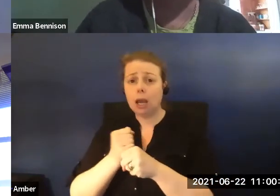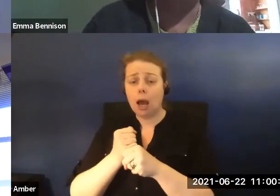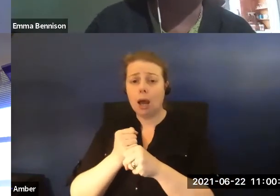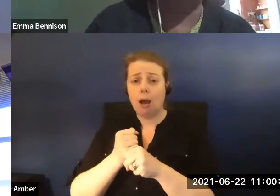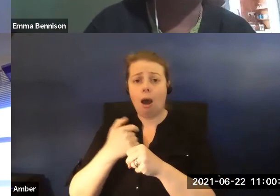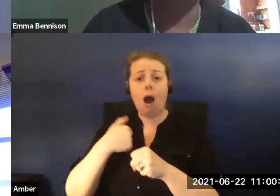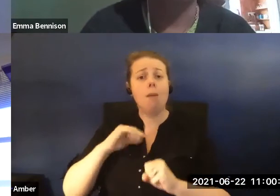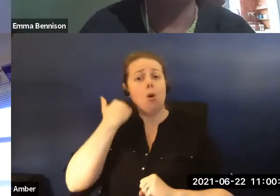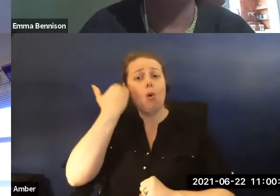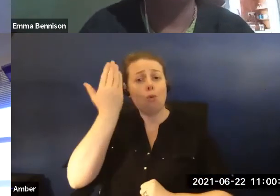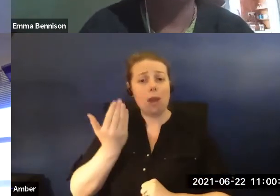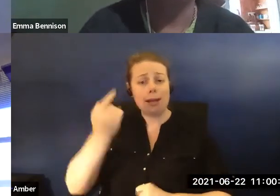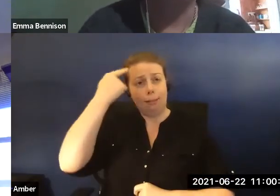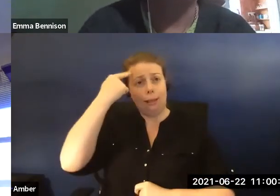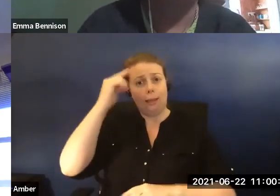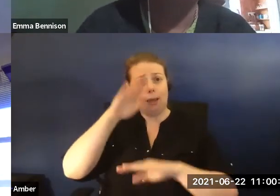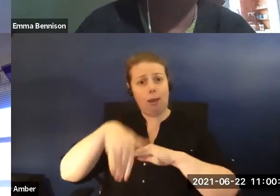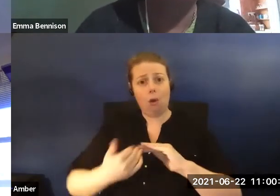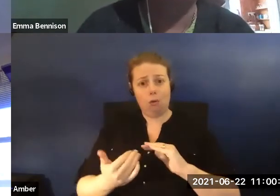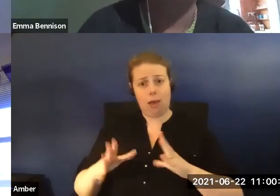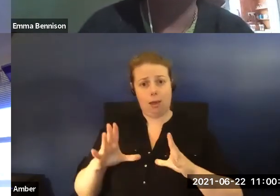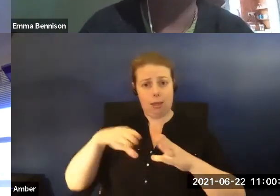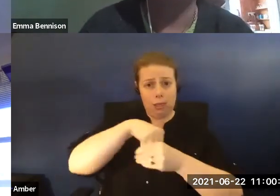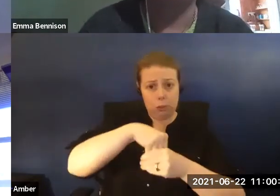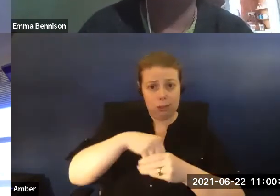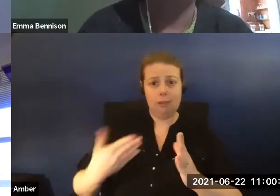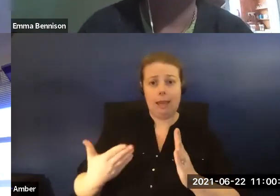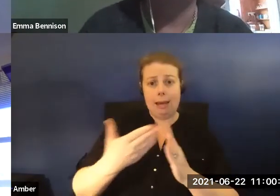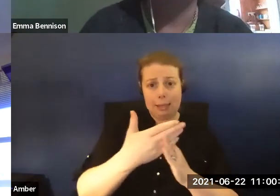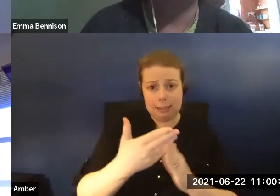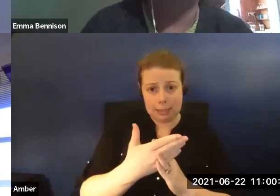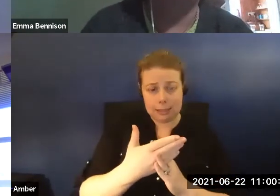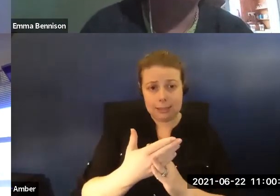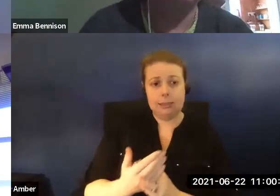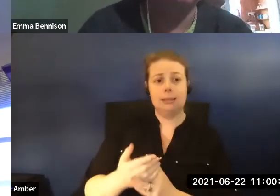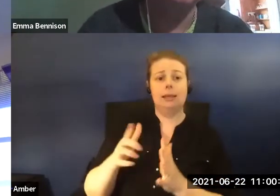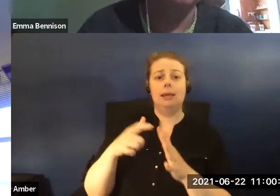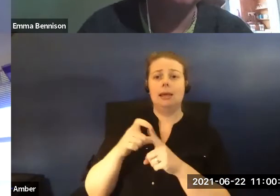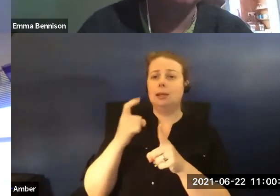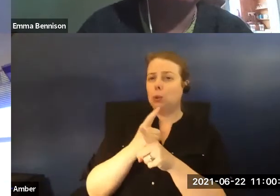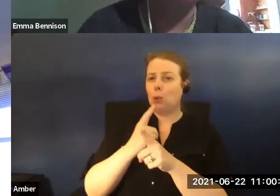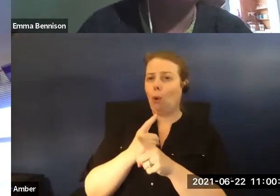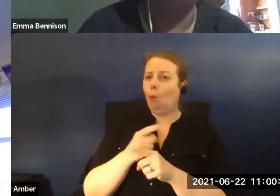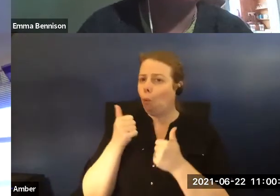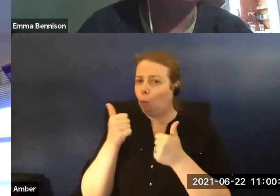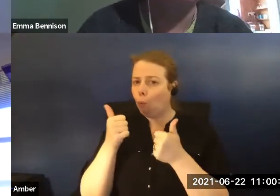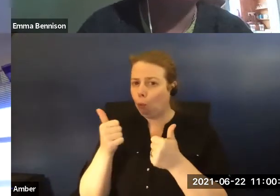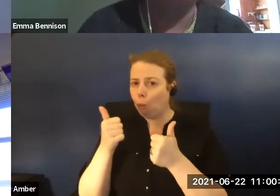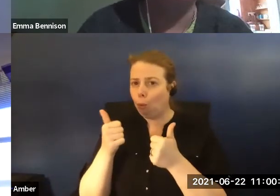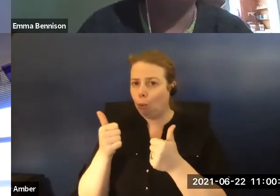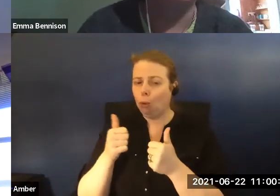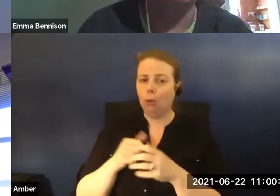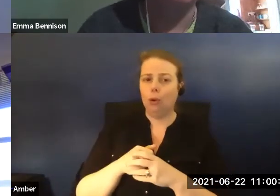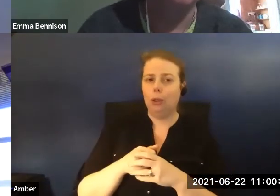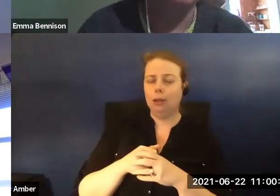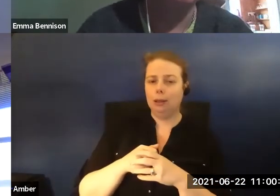approach. I think that's such a great way of describing it. I'm going to try and squeeze in one last question a bit without